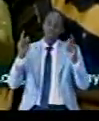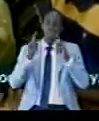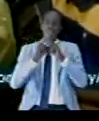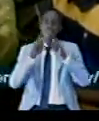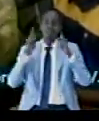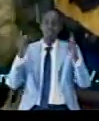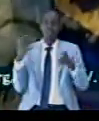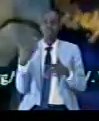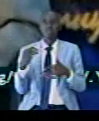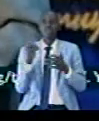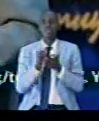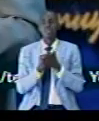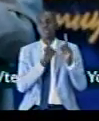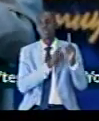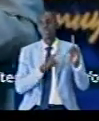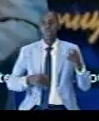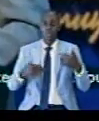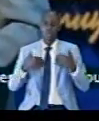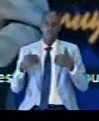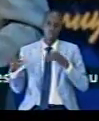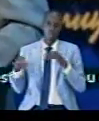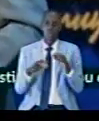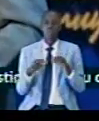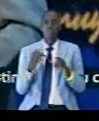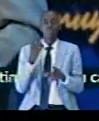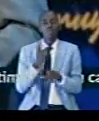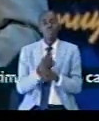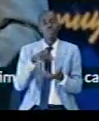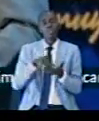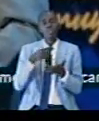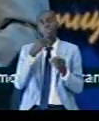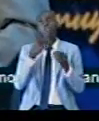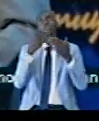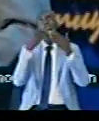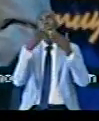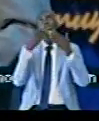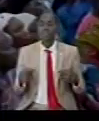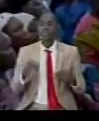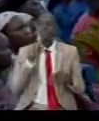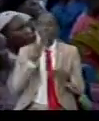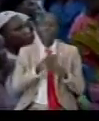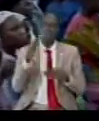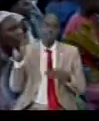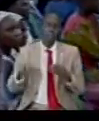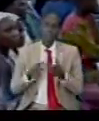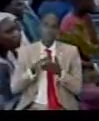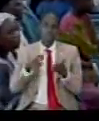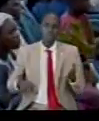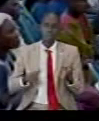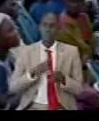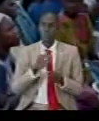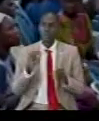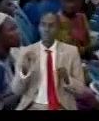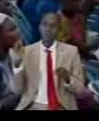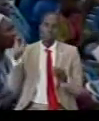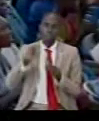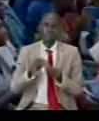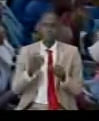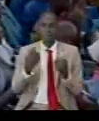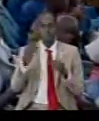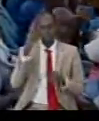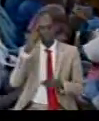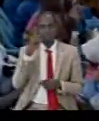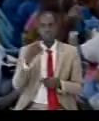has done. Shall we rise up to say, thank you, Lord. We appreciate more coming your way. It's